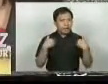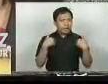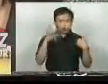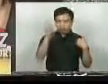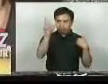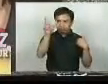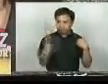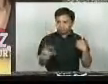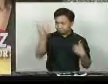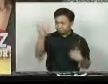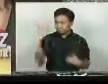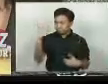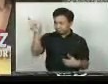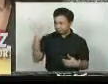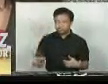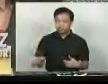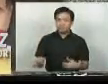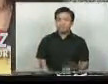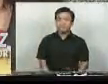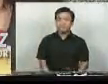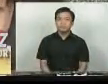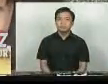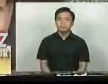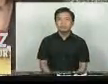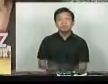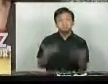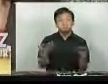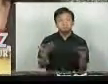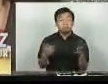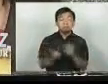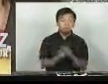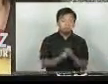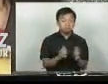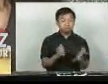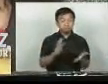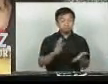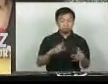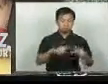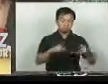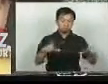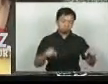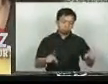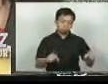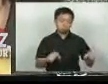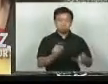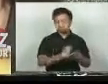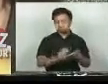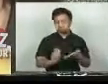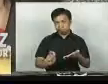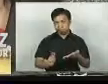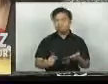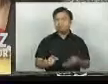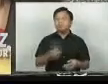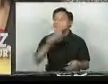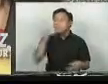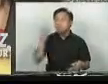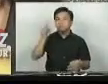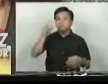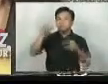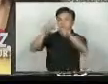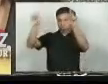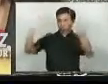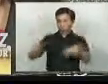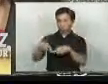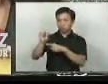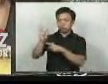check voucher. So instead of typing it or writing it in the check voucher, you fill in the blanks, and then it goes directly to your